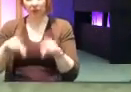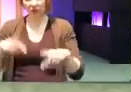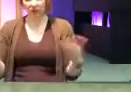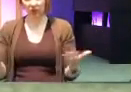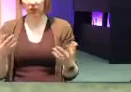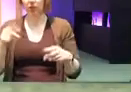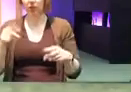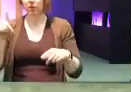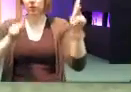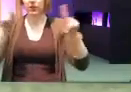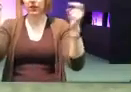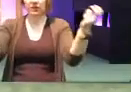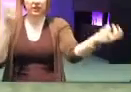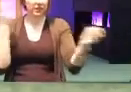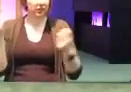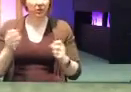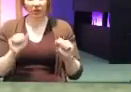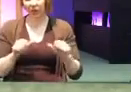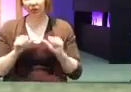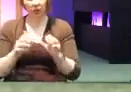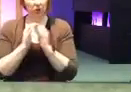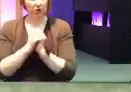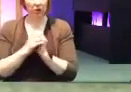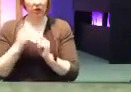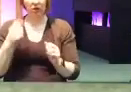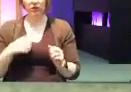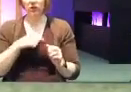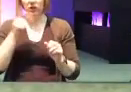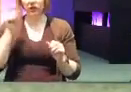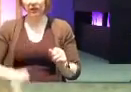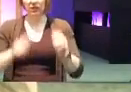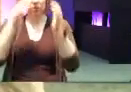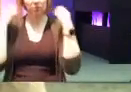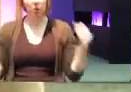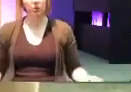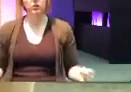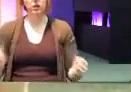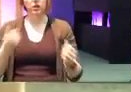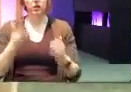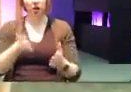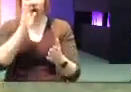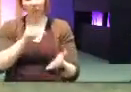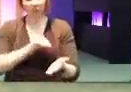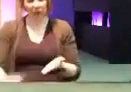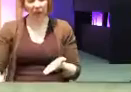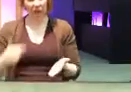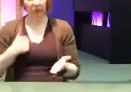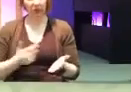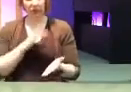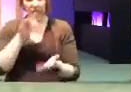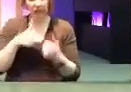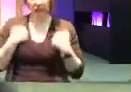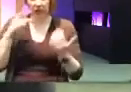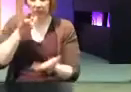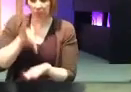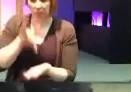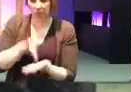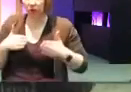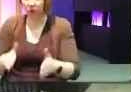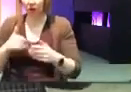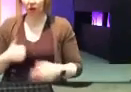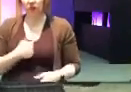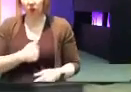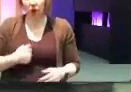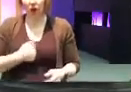of you that are seated, just continue to worship and say, God, we need boldness. God, forgive us for living in the middle of the road. Forgive us for being the